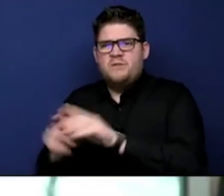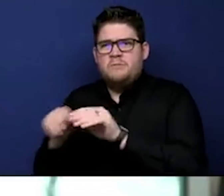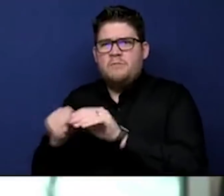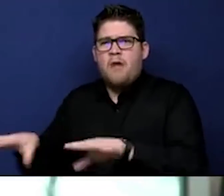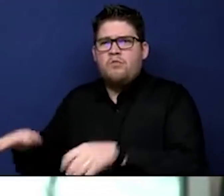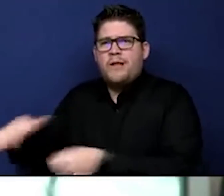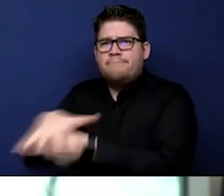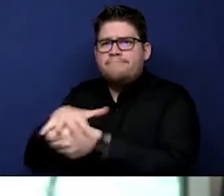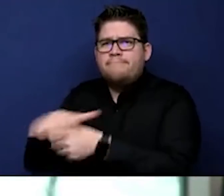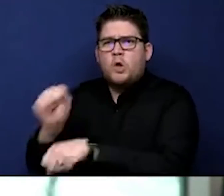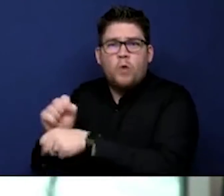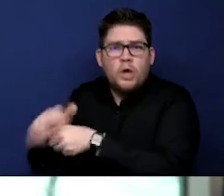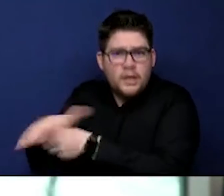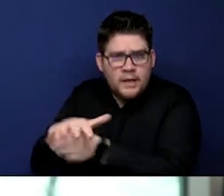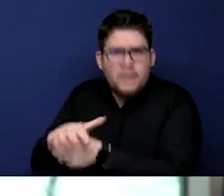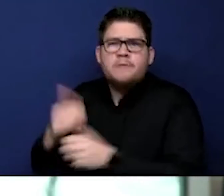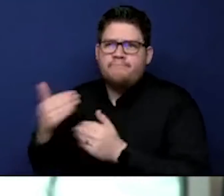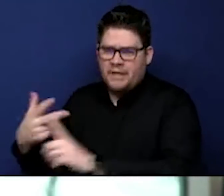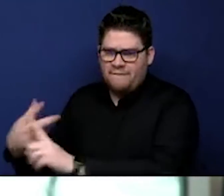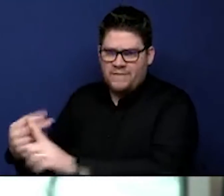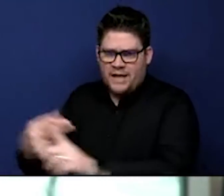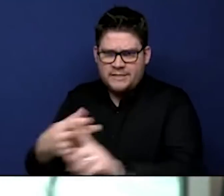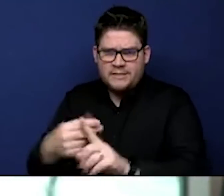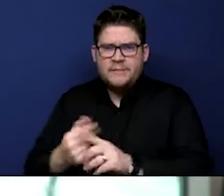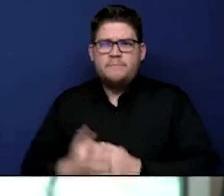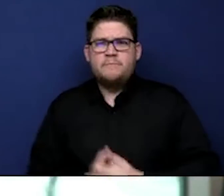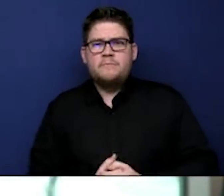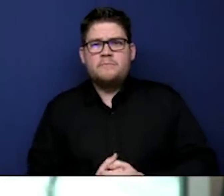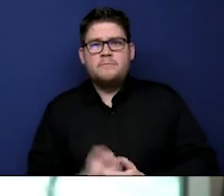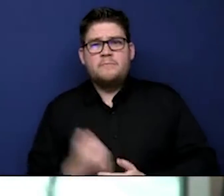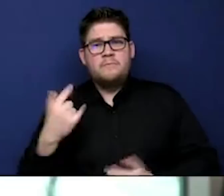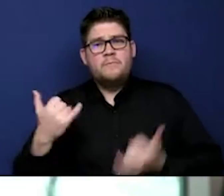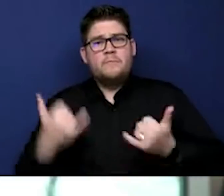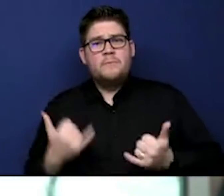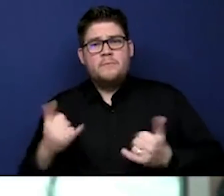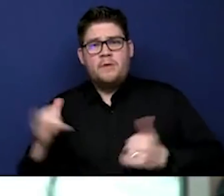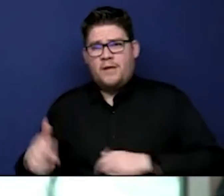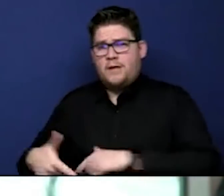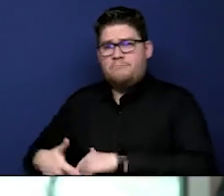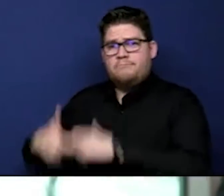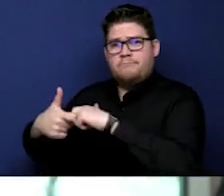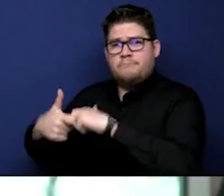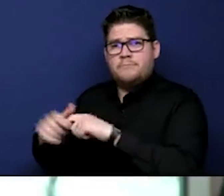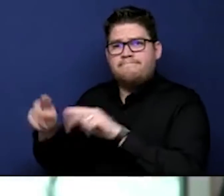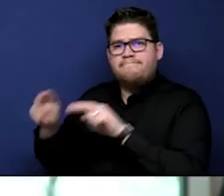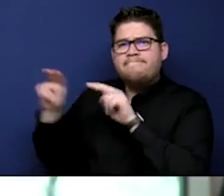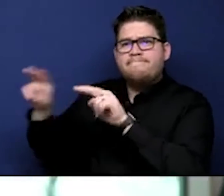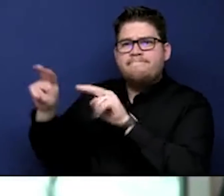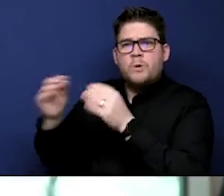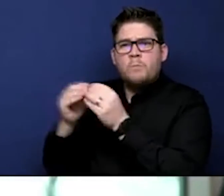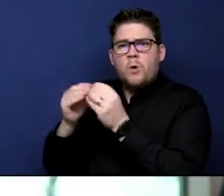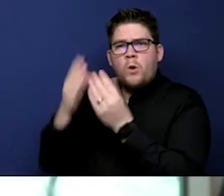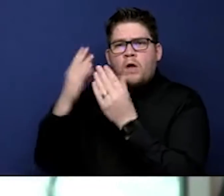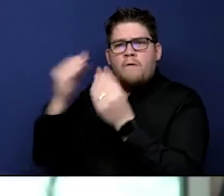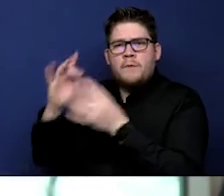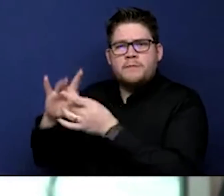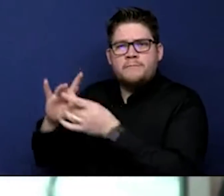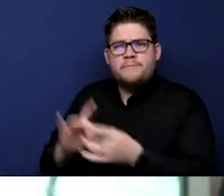remains on pause right now as we are continuing to get more information about the AstraZeneca and